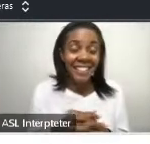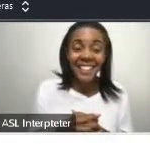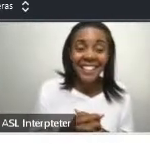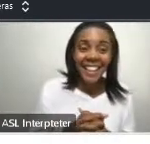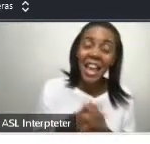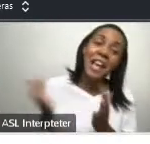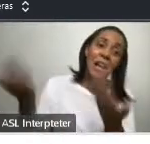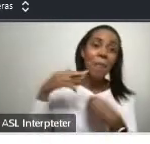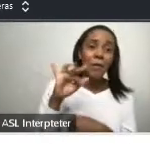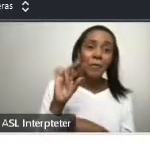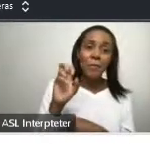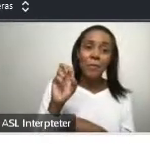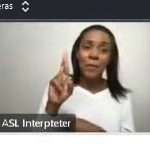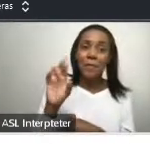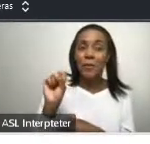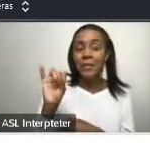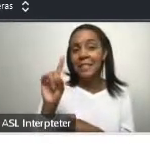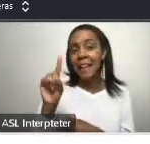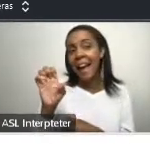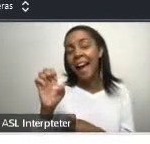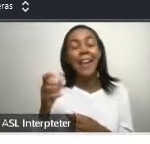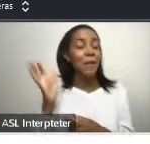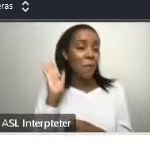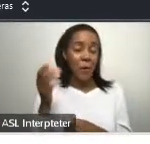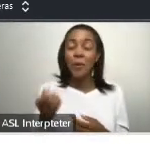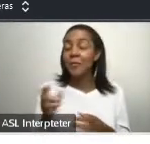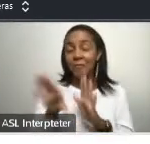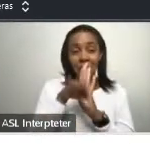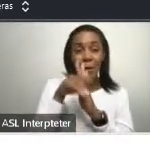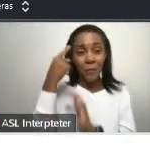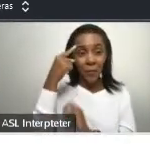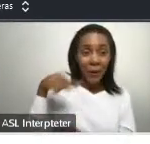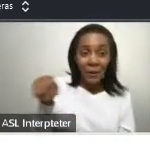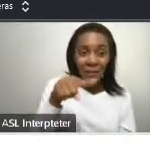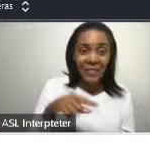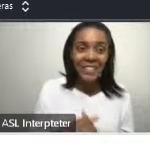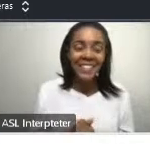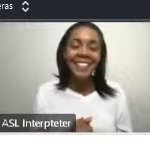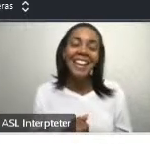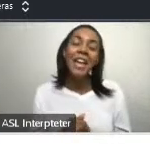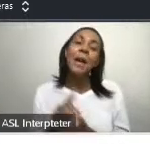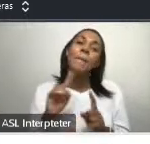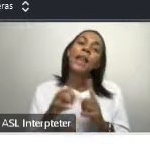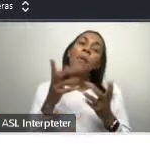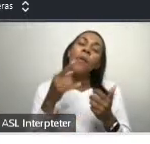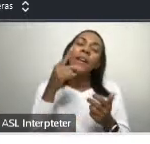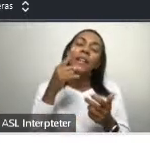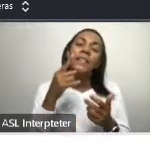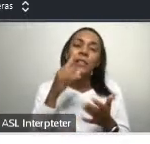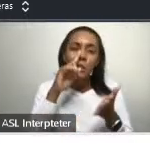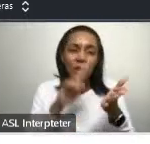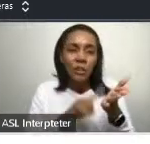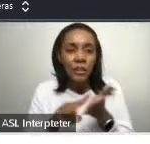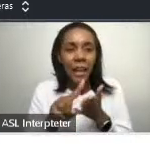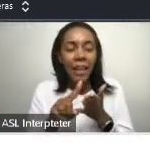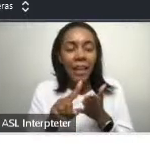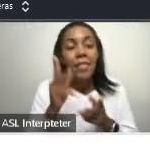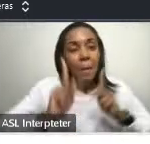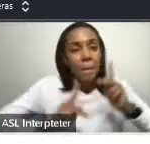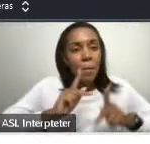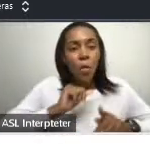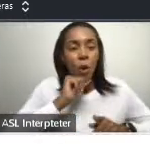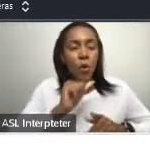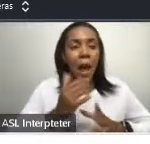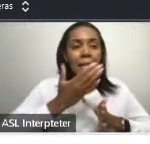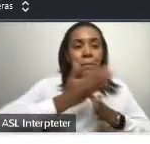come on down to Riverside Drive. We'll shoot that scene for you. But just want to make sure that the residents aren't disturbed